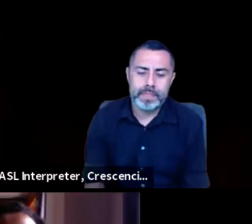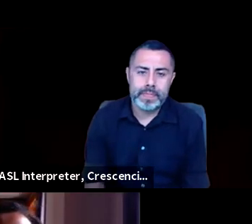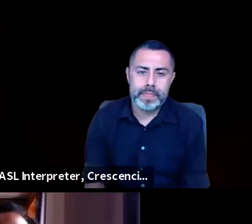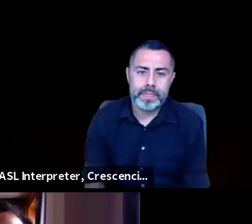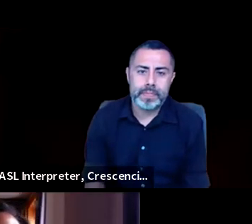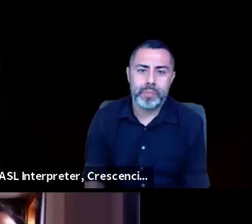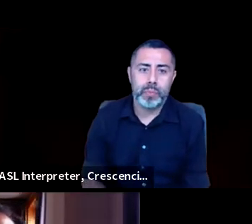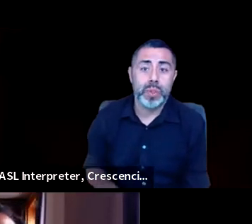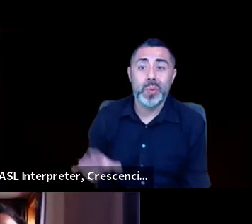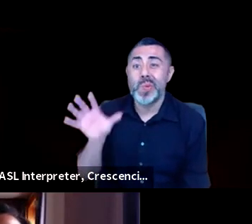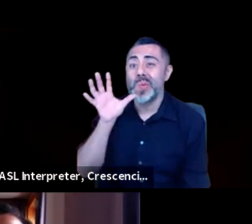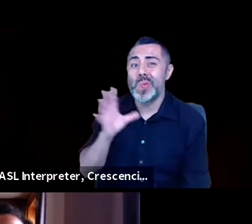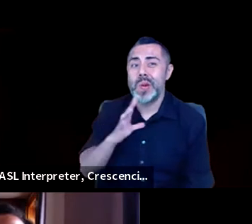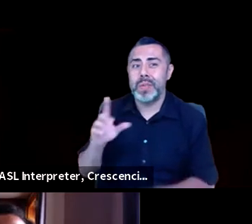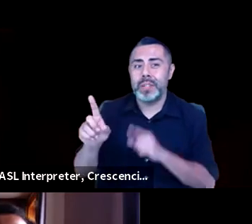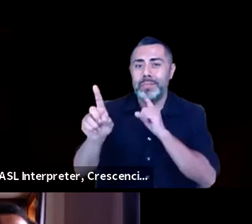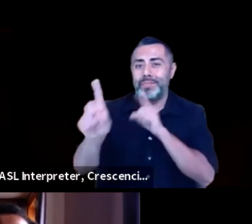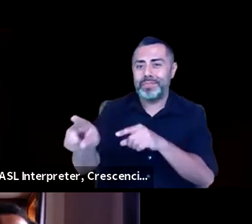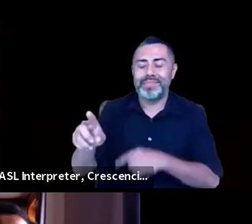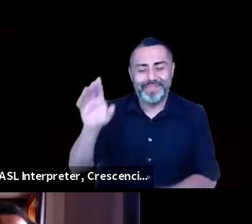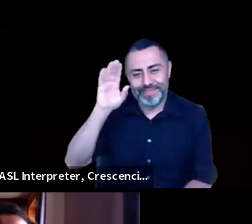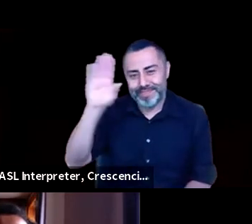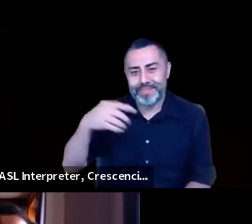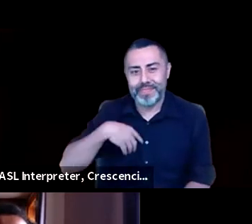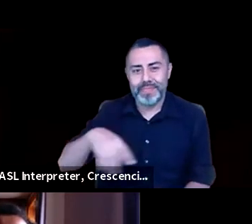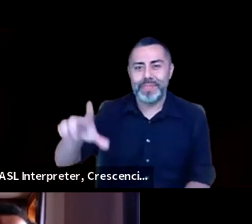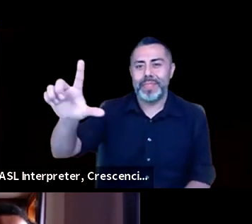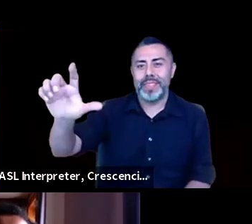So I'll jump in, it's Laurie.